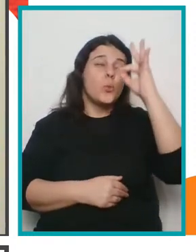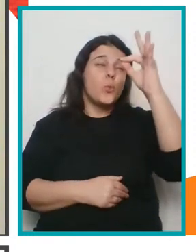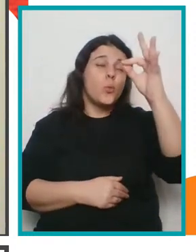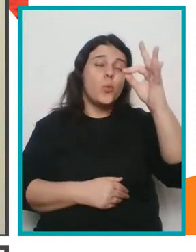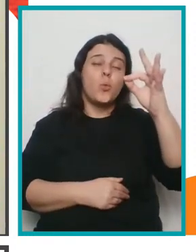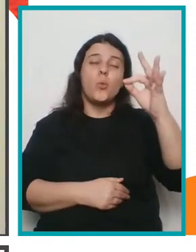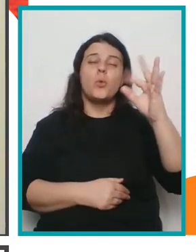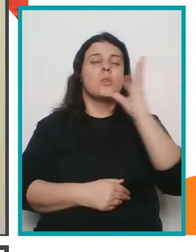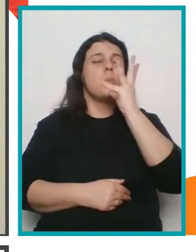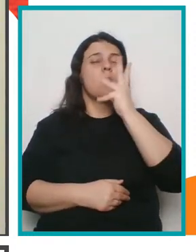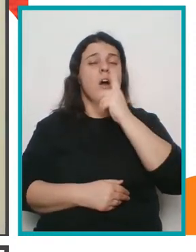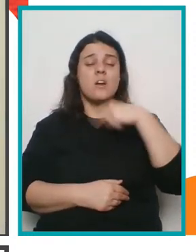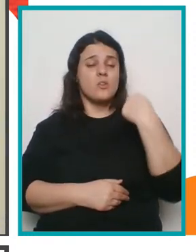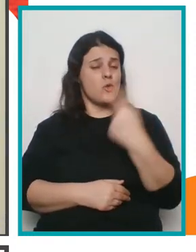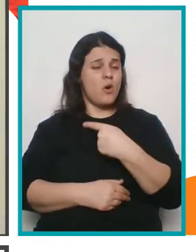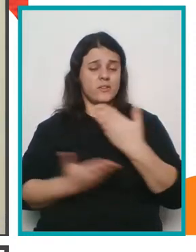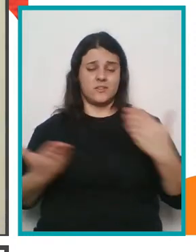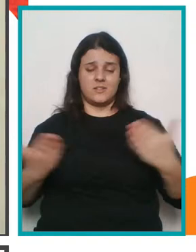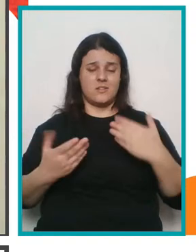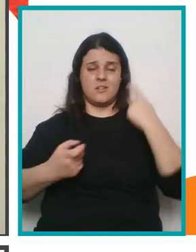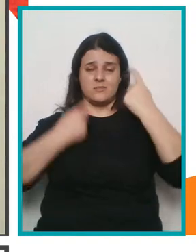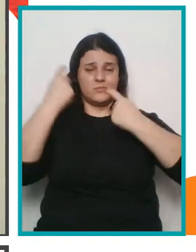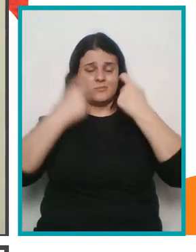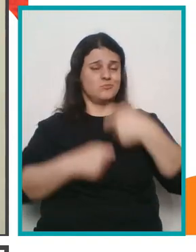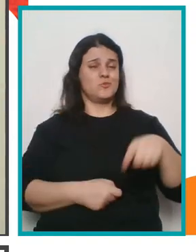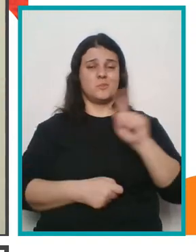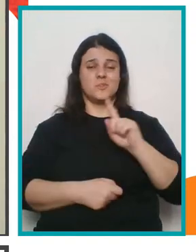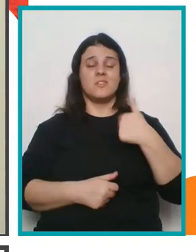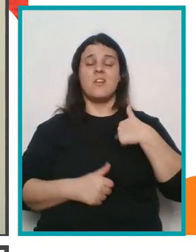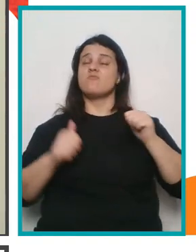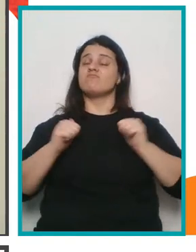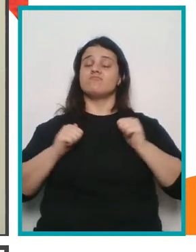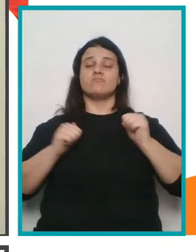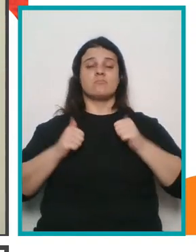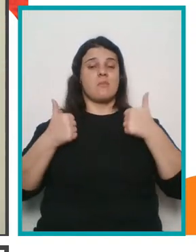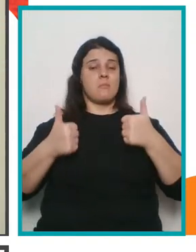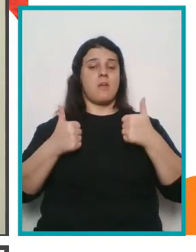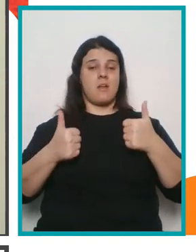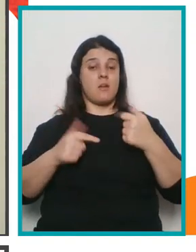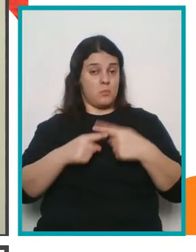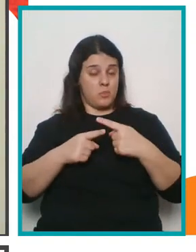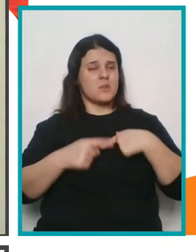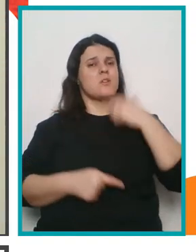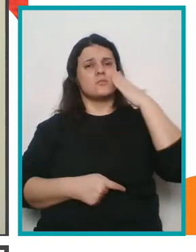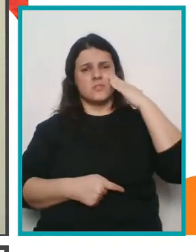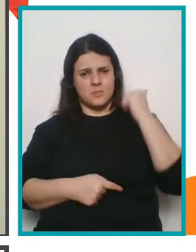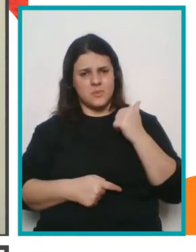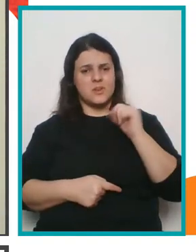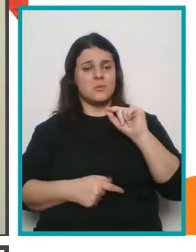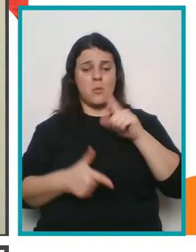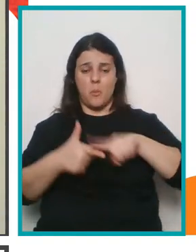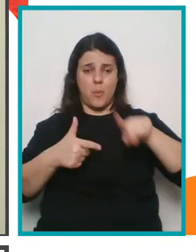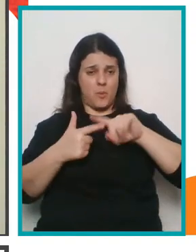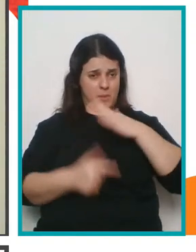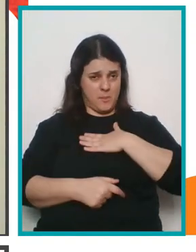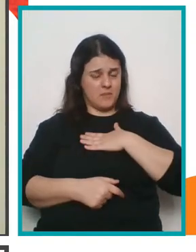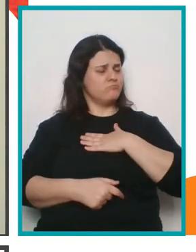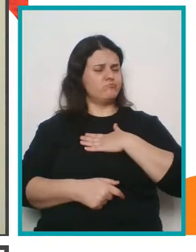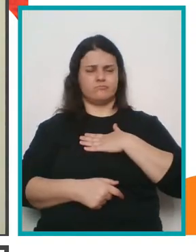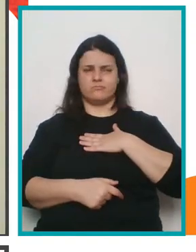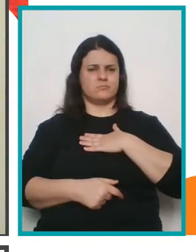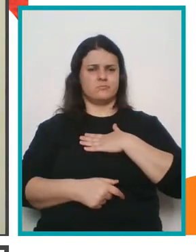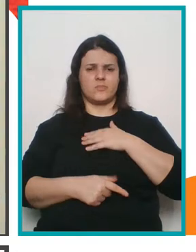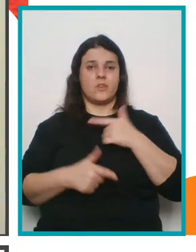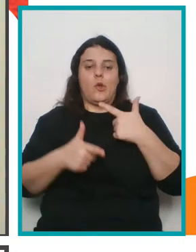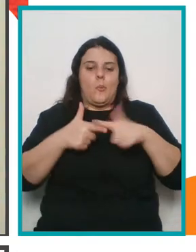crisis. Until I decided to start doing research, reading about the climate crisis. But not every